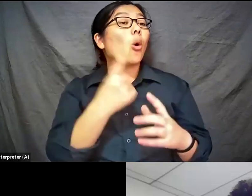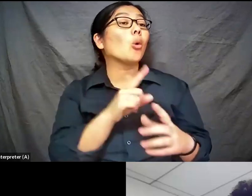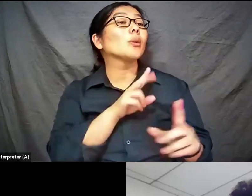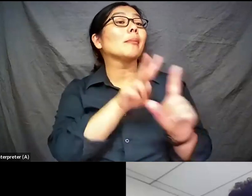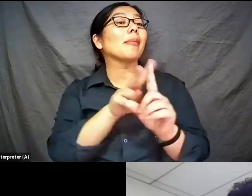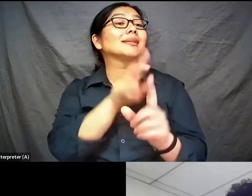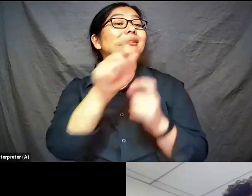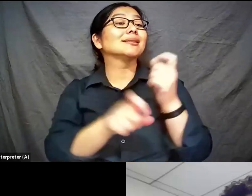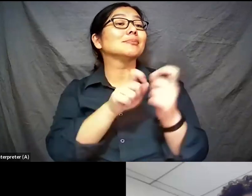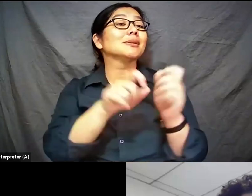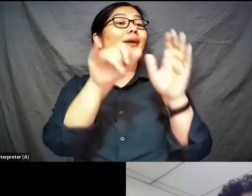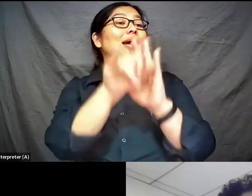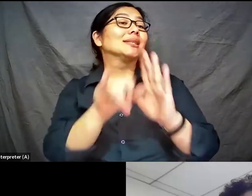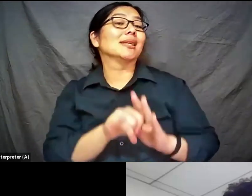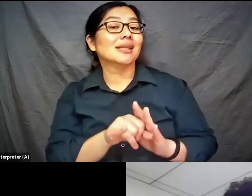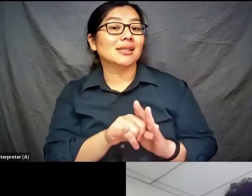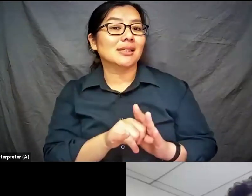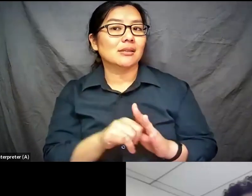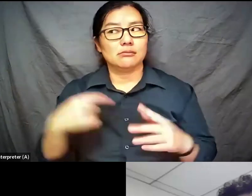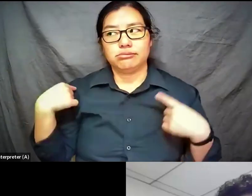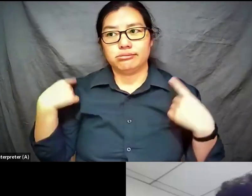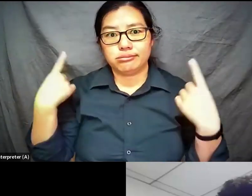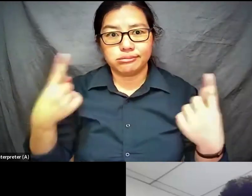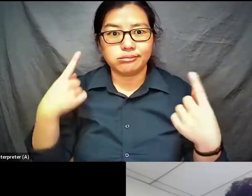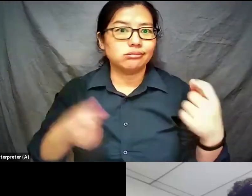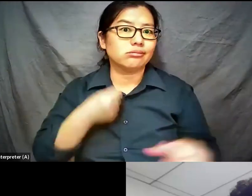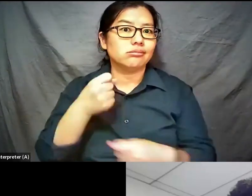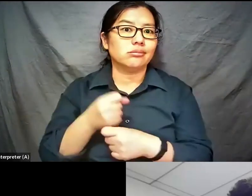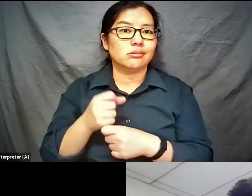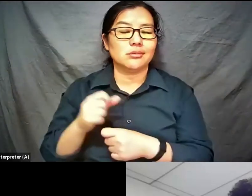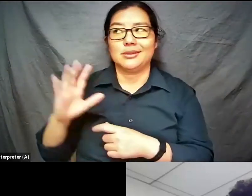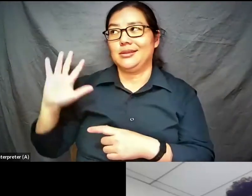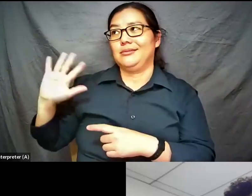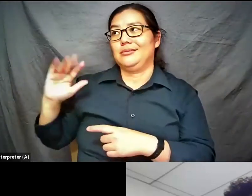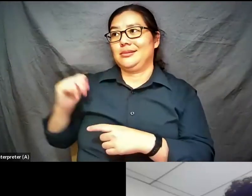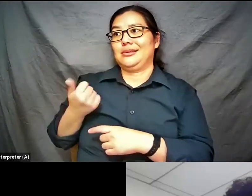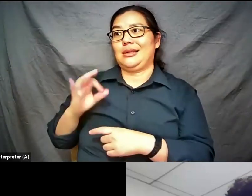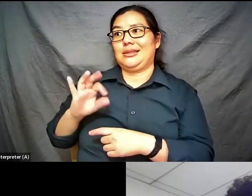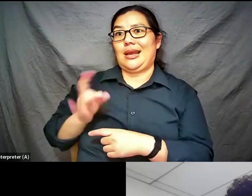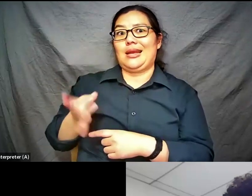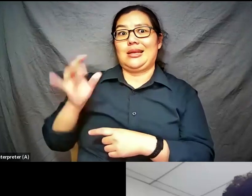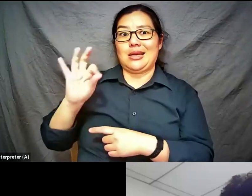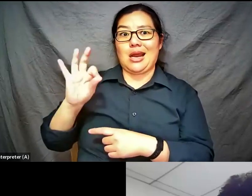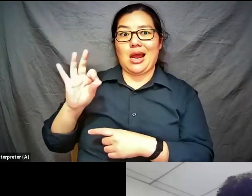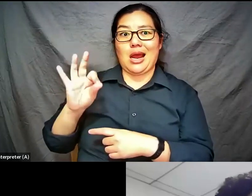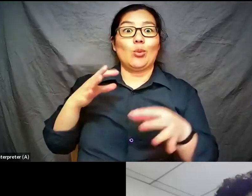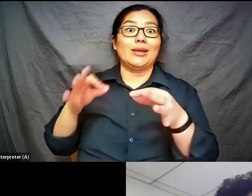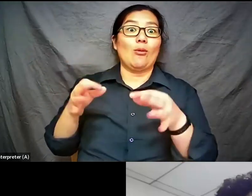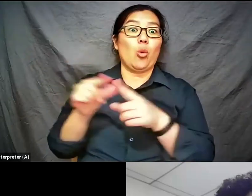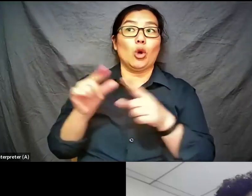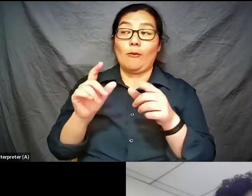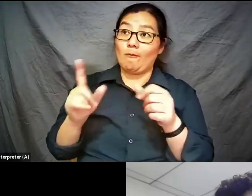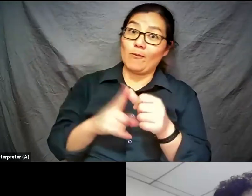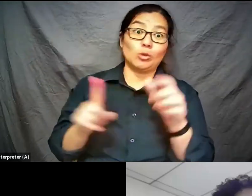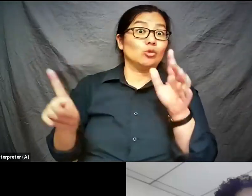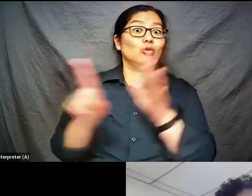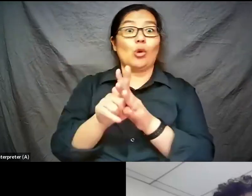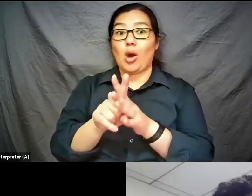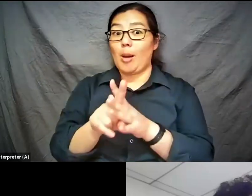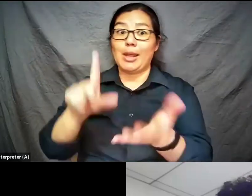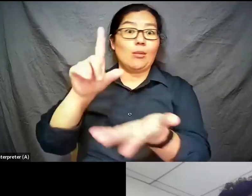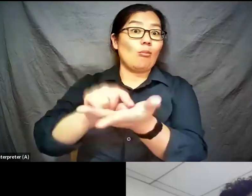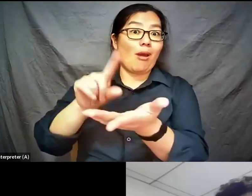Girl still on camera and spotlit right now because she's courageously volunteered to take the first question